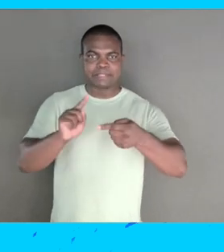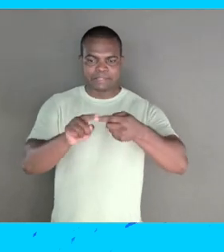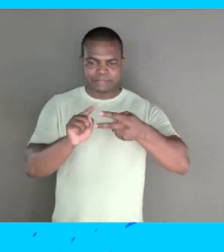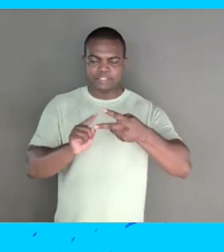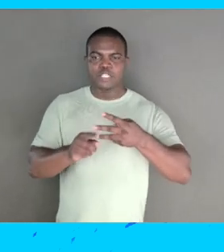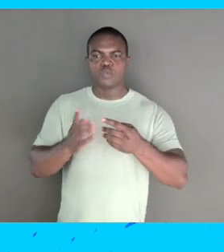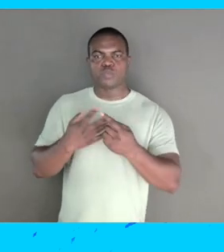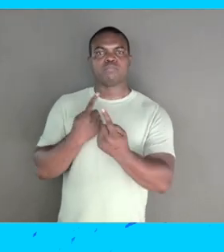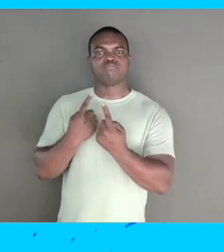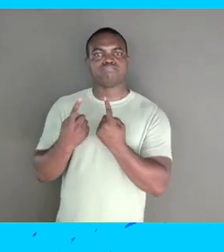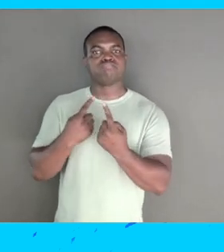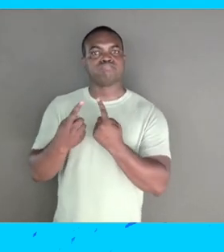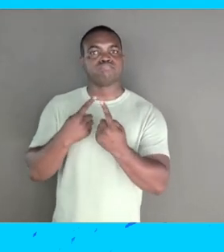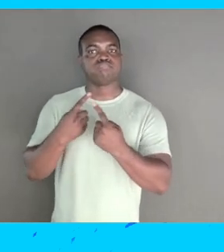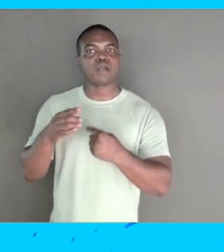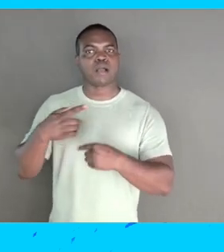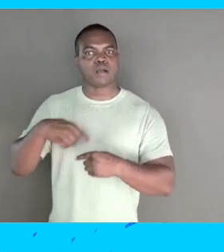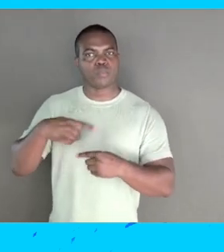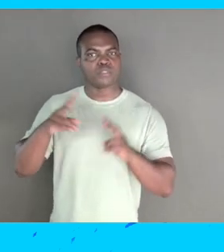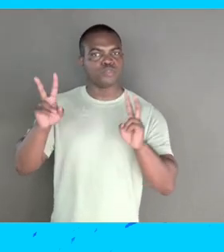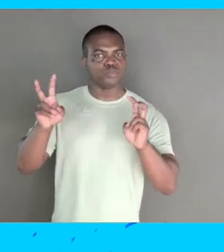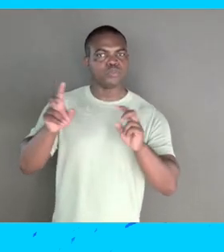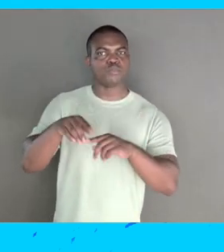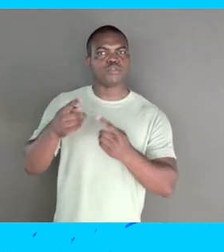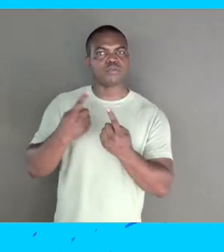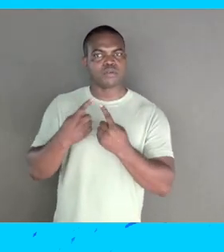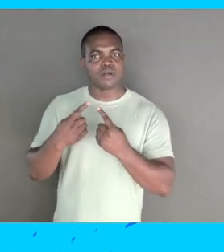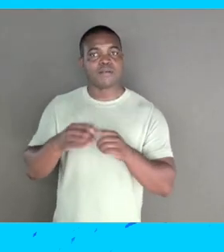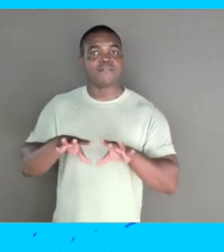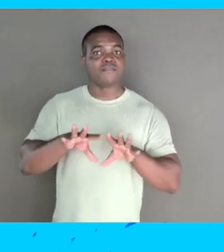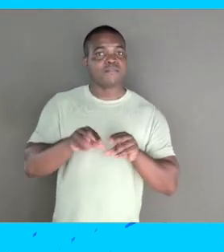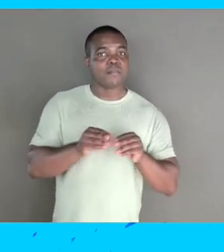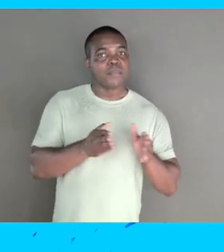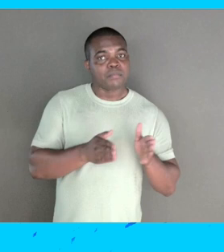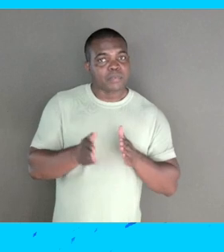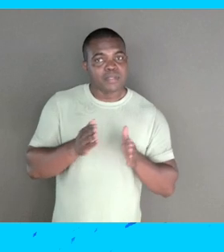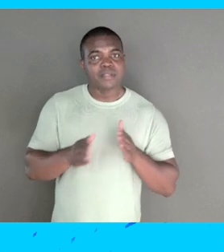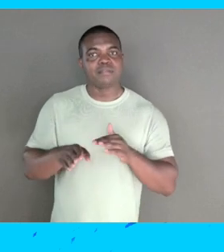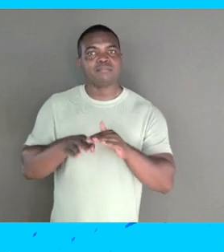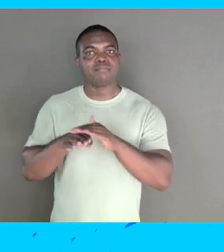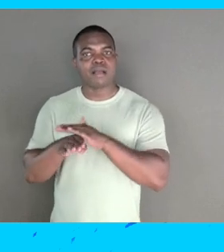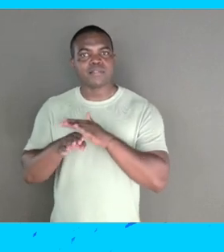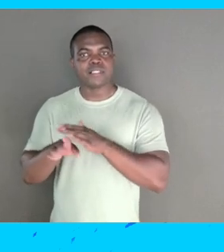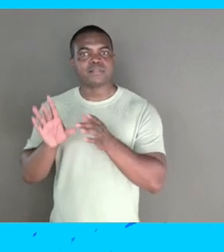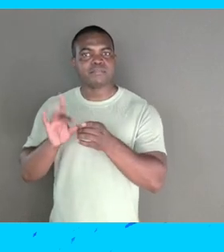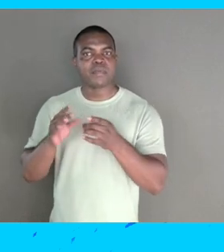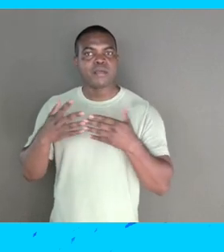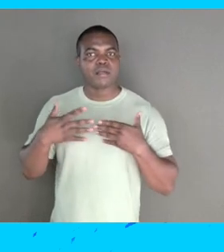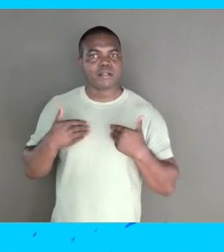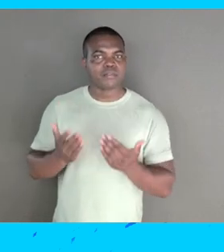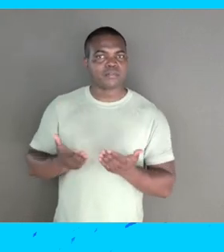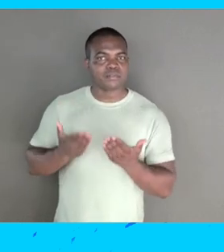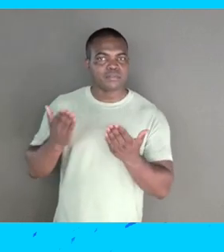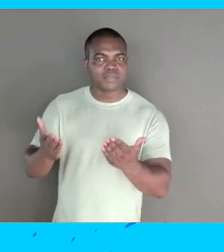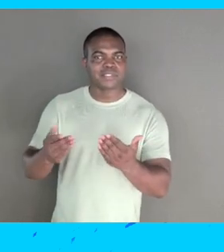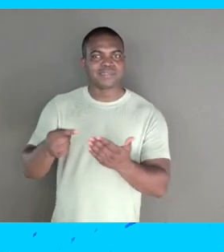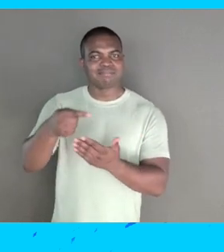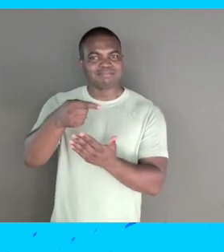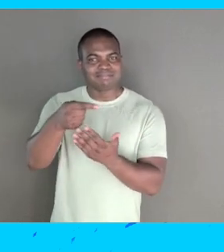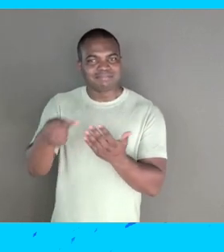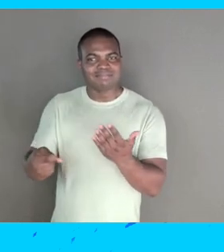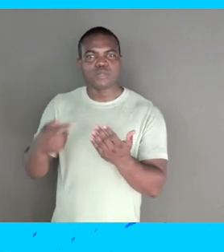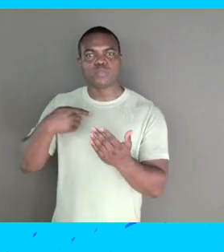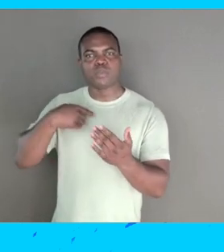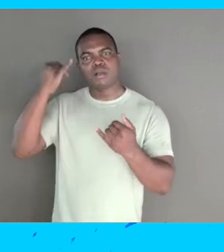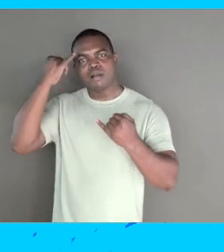family planning and access to health services in general, and brainstorming our practical steps into achieving the family planning